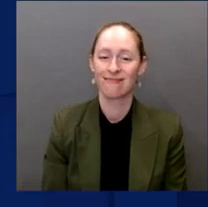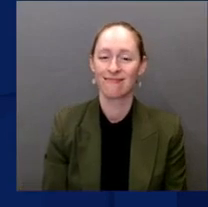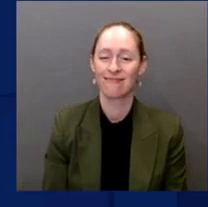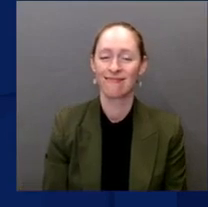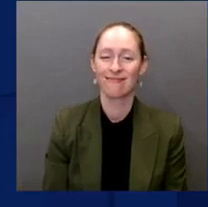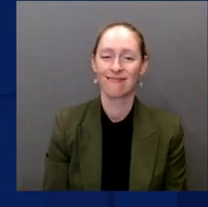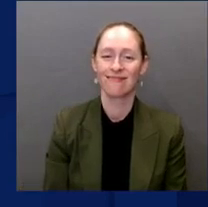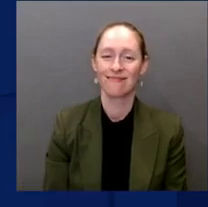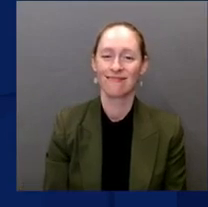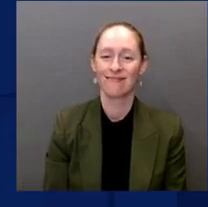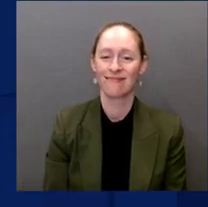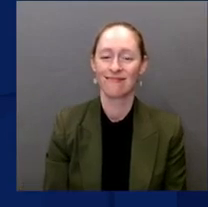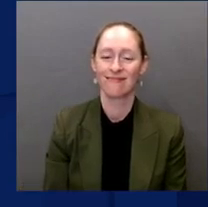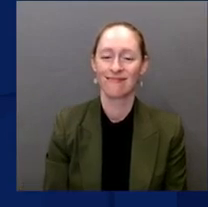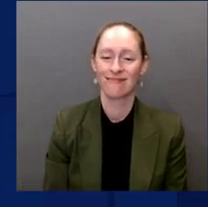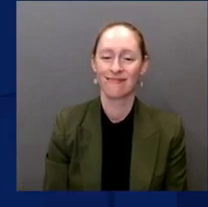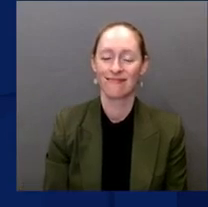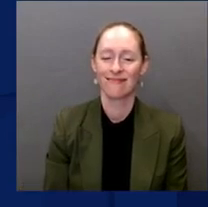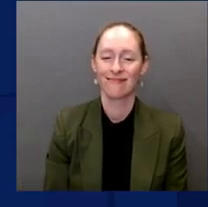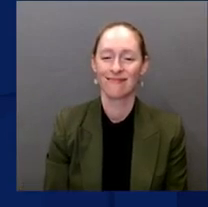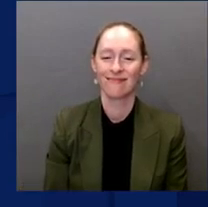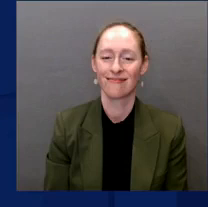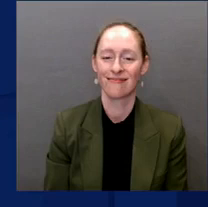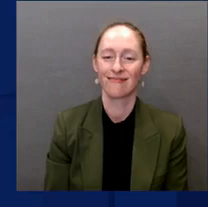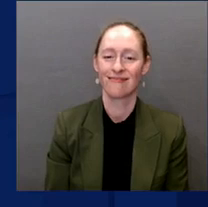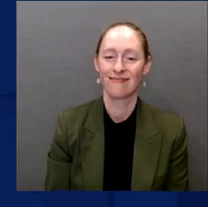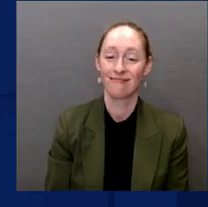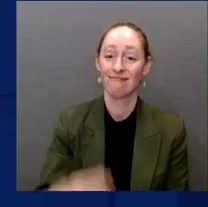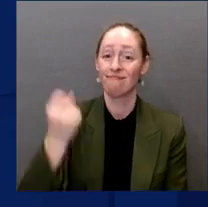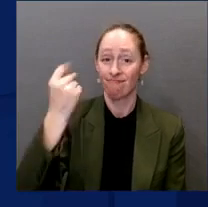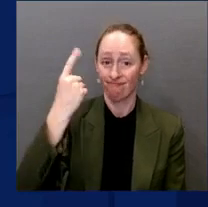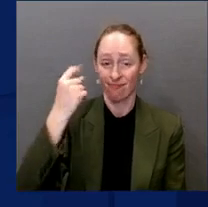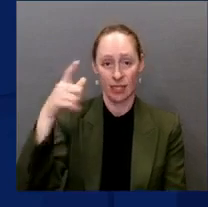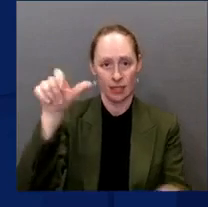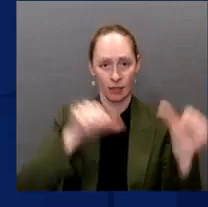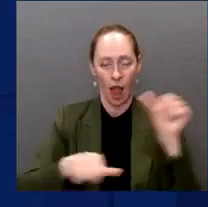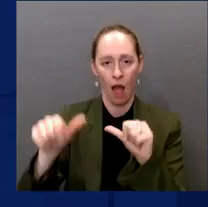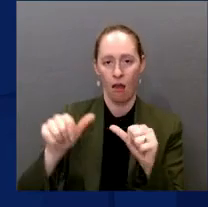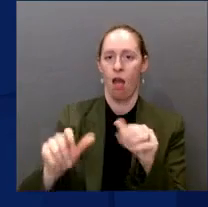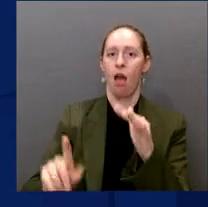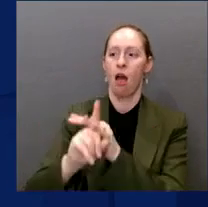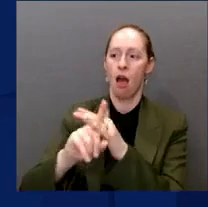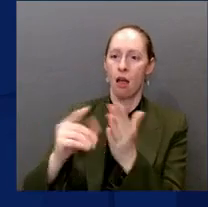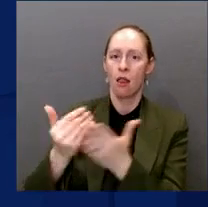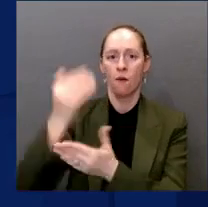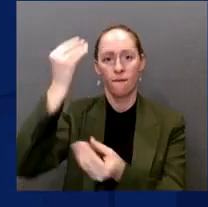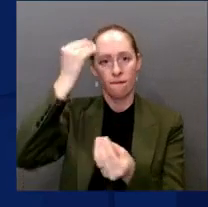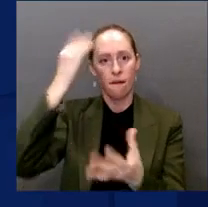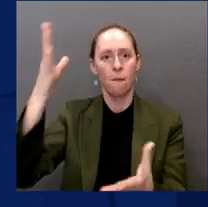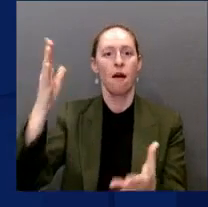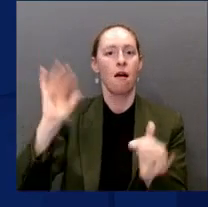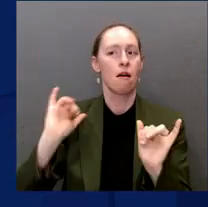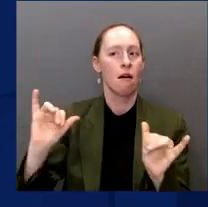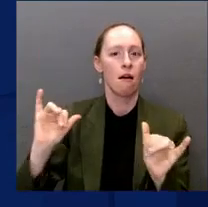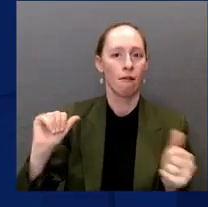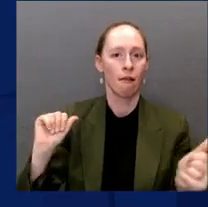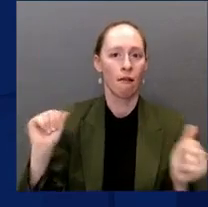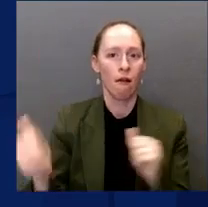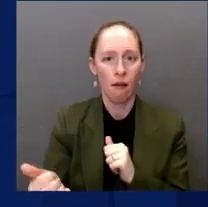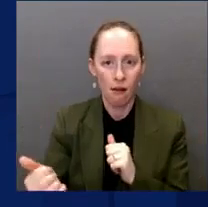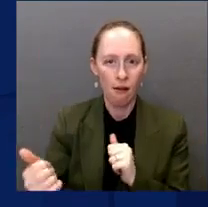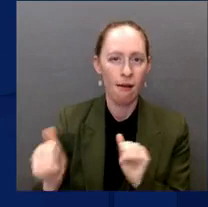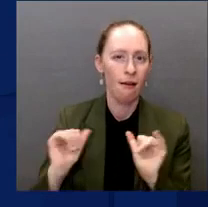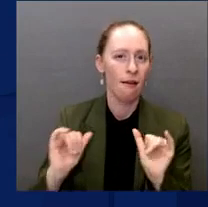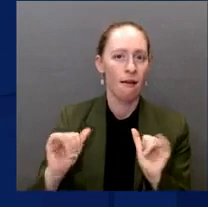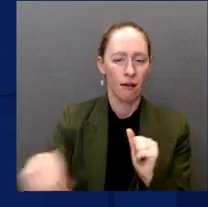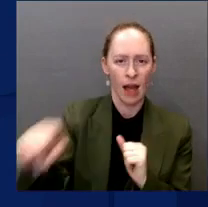realizing not only whether or not they're overweight or obese or not healthy, quote unquote, but certain diseases